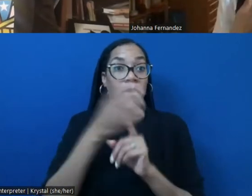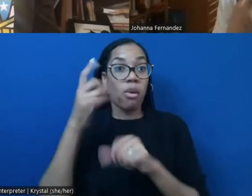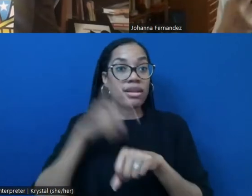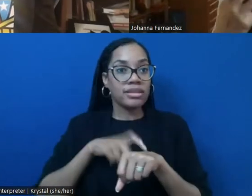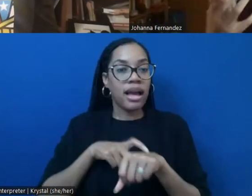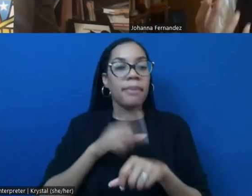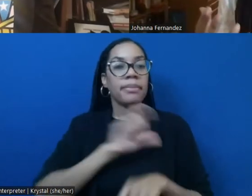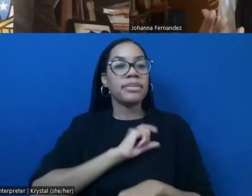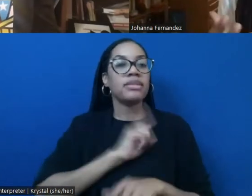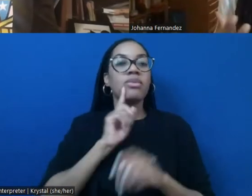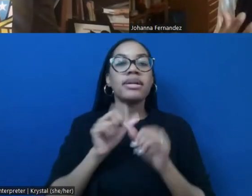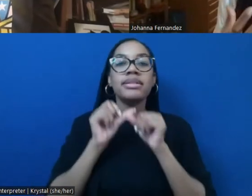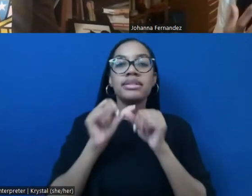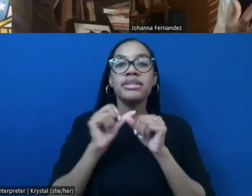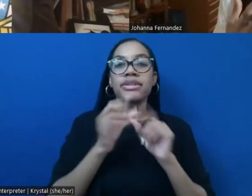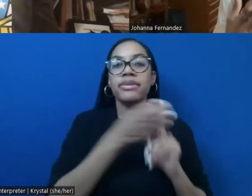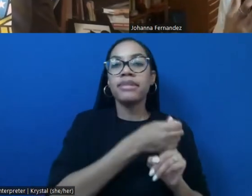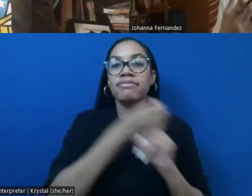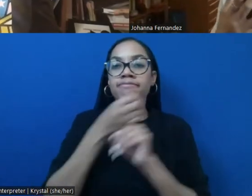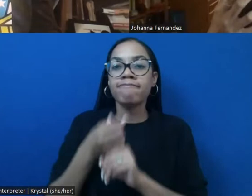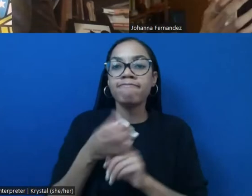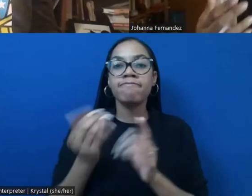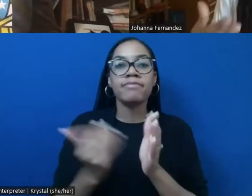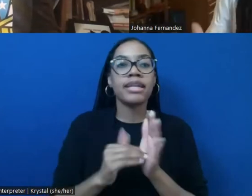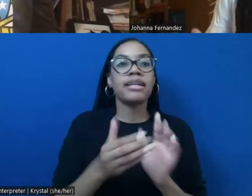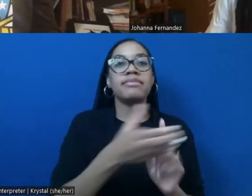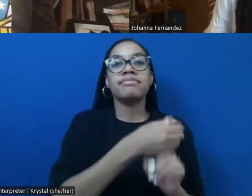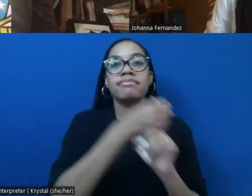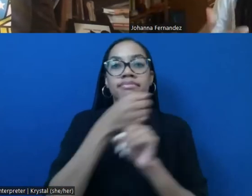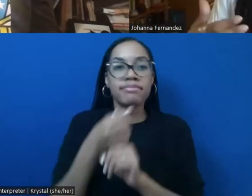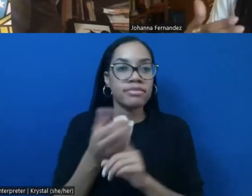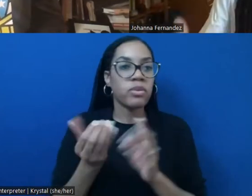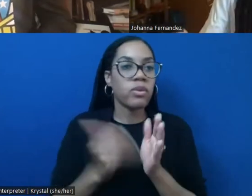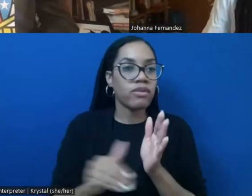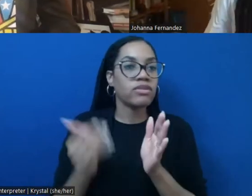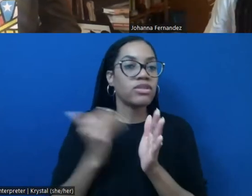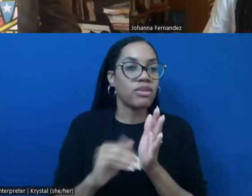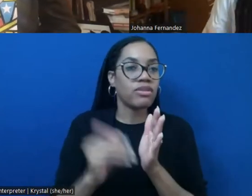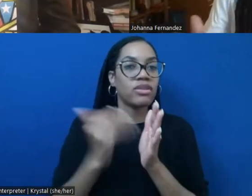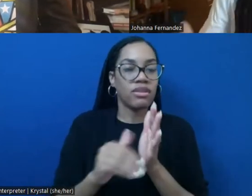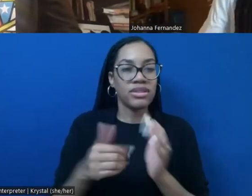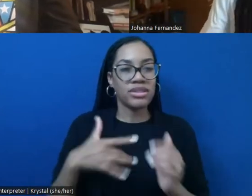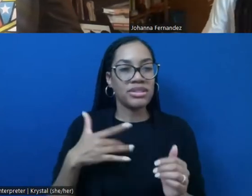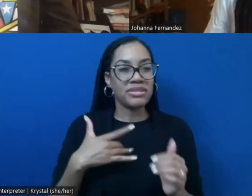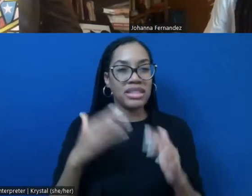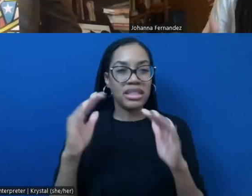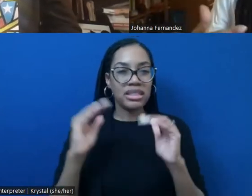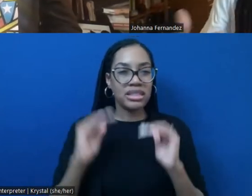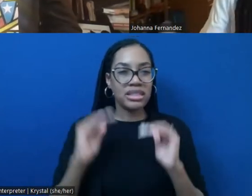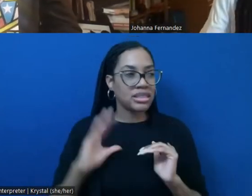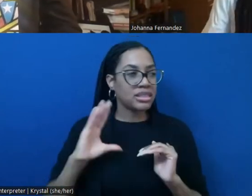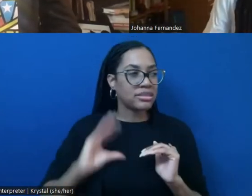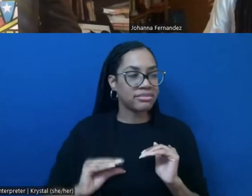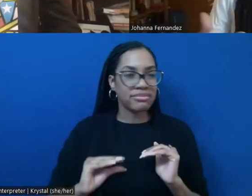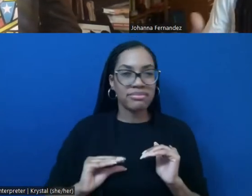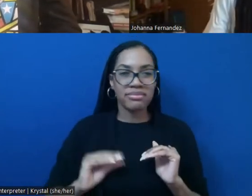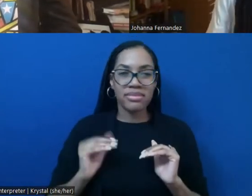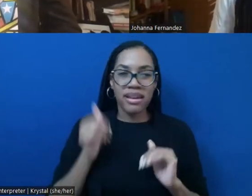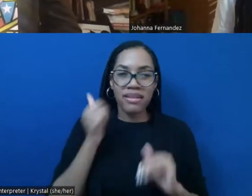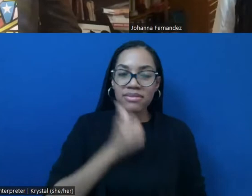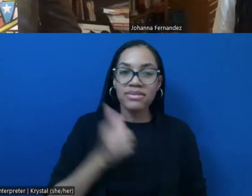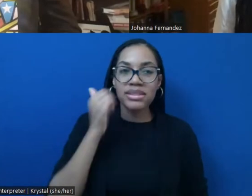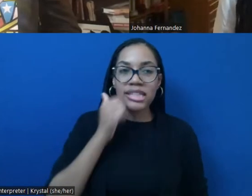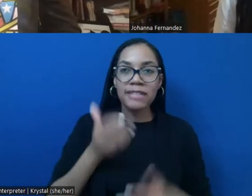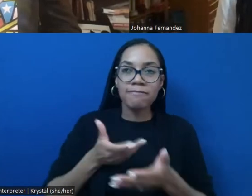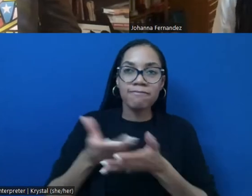enormous amount of indignity that you suffer day in and day out in these exchanges